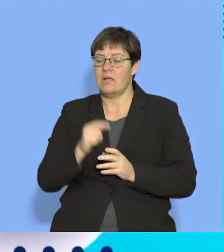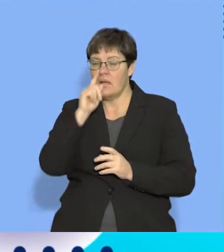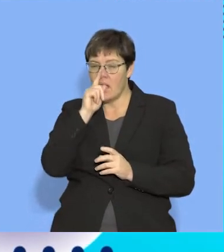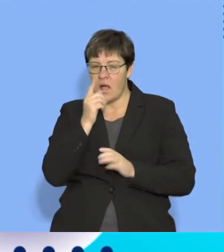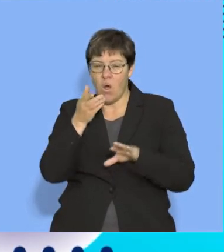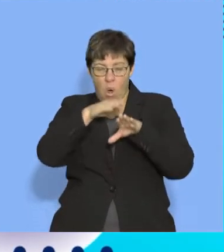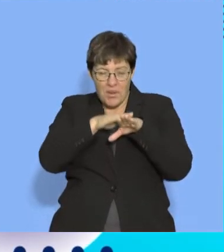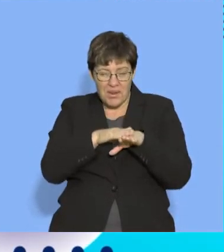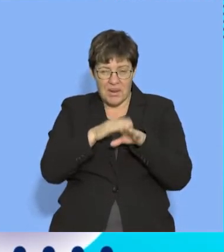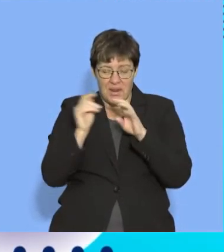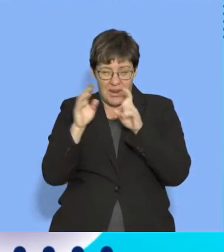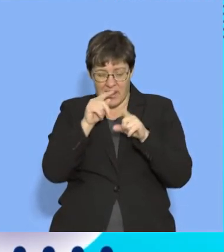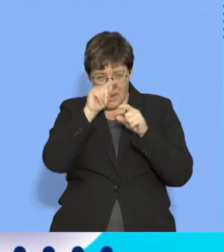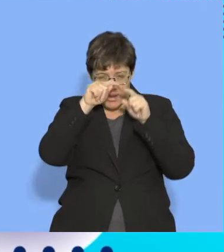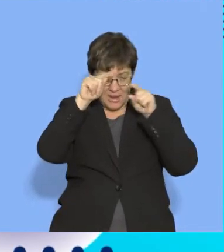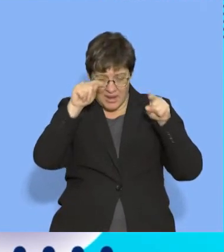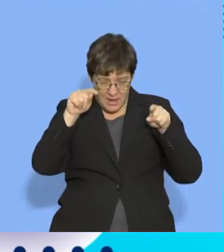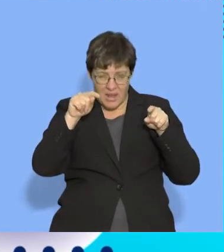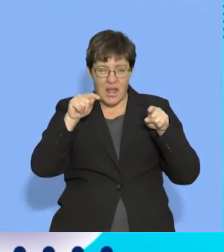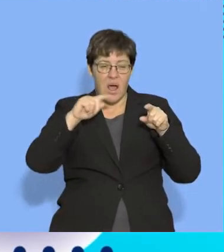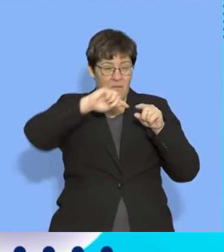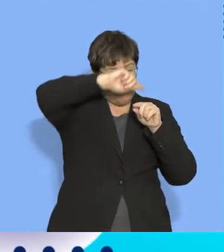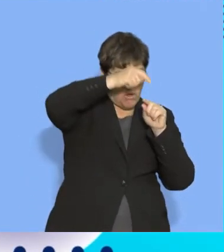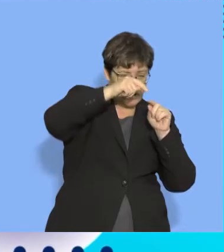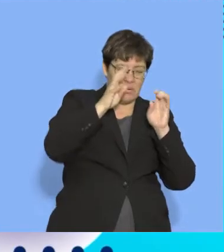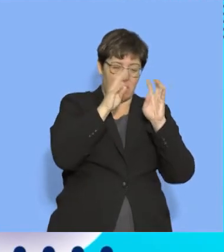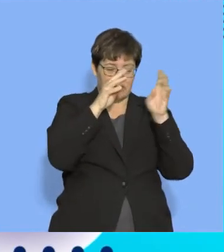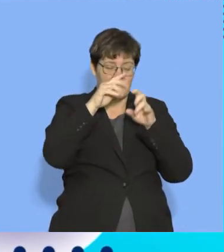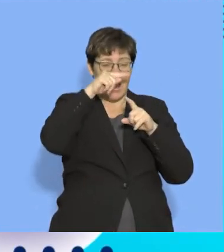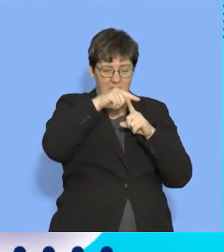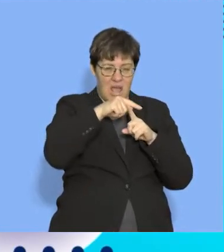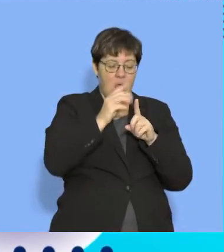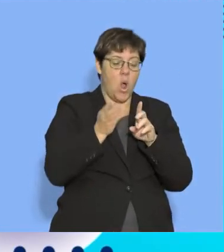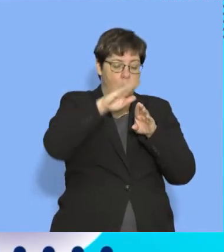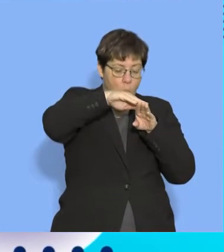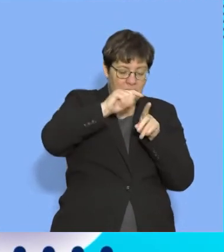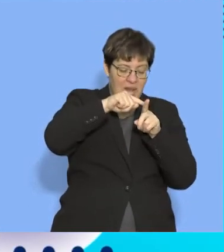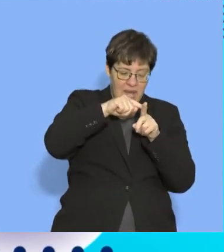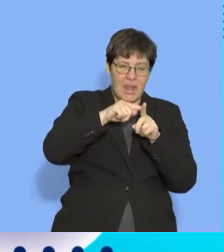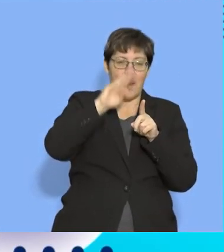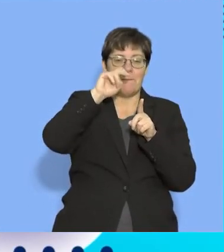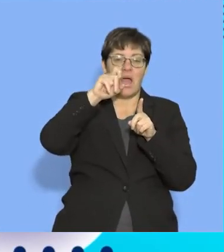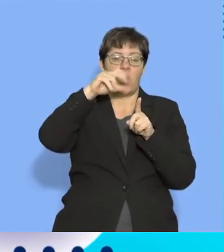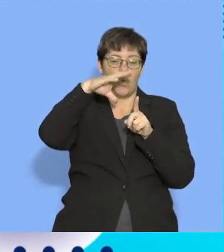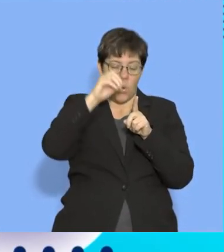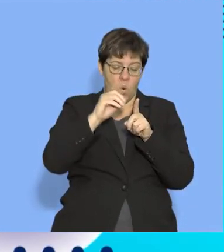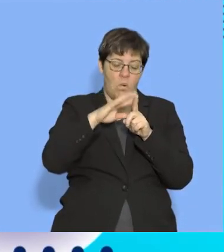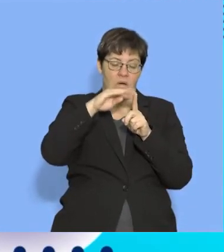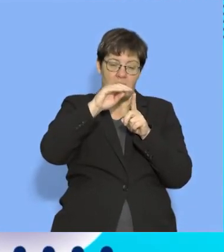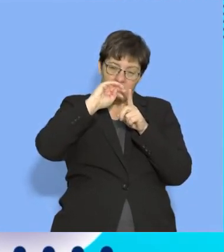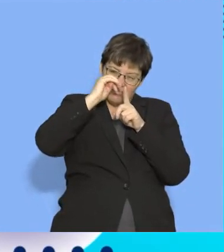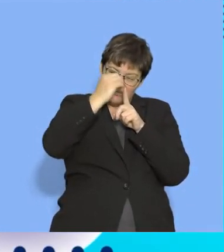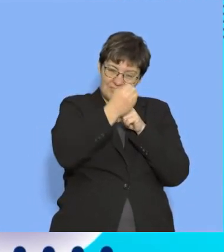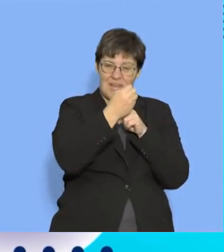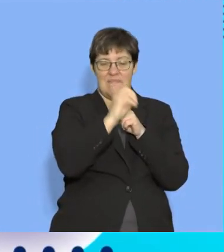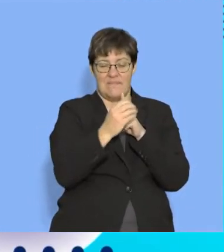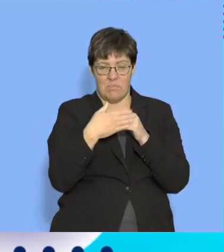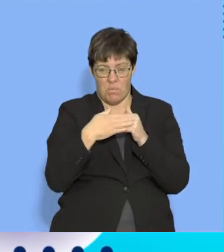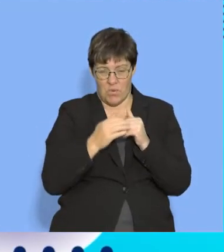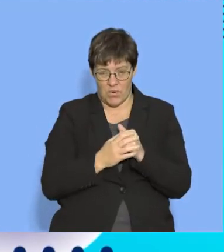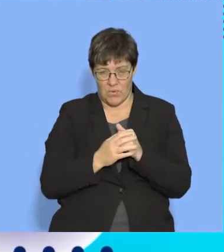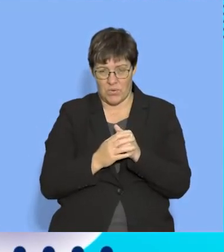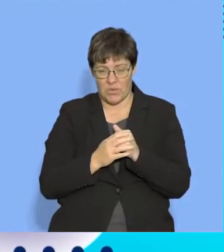about on these transverse folds, there are further extensions called microvilli on each one of them. So we're